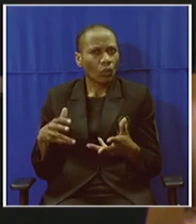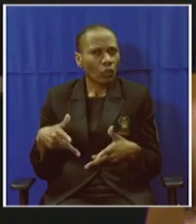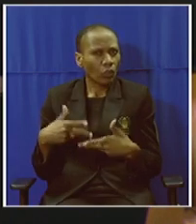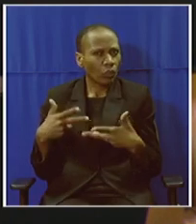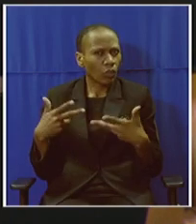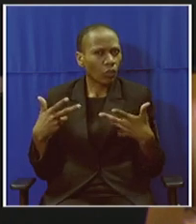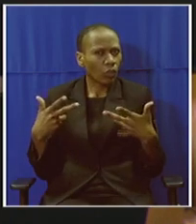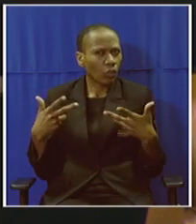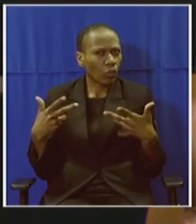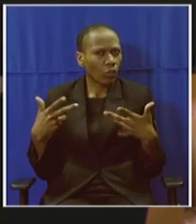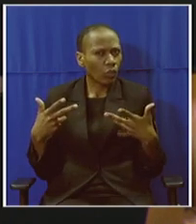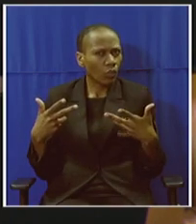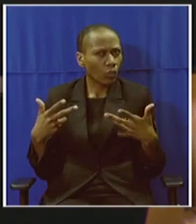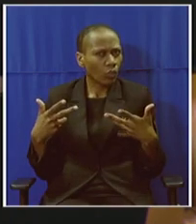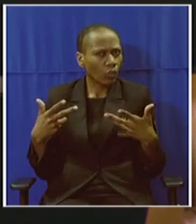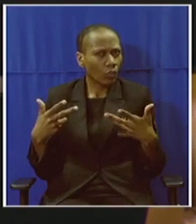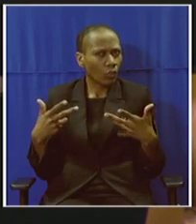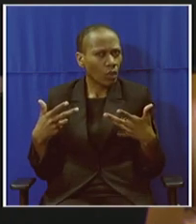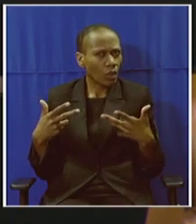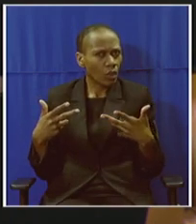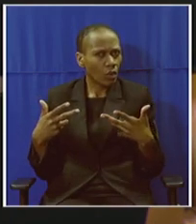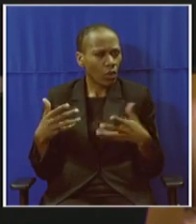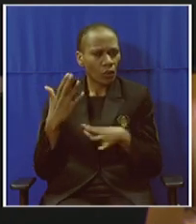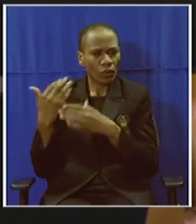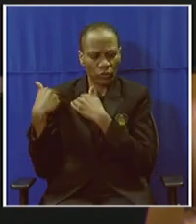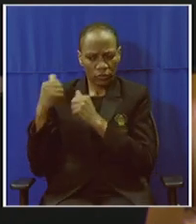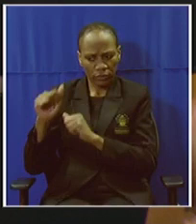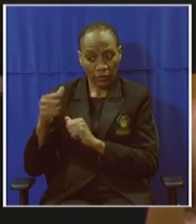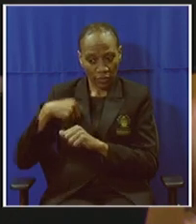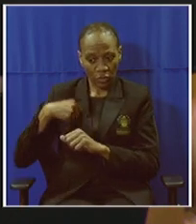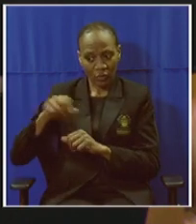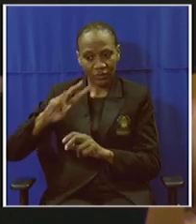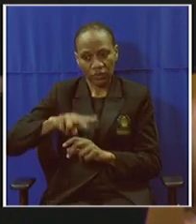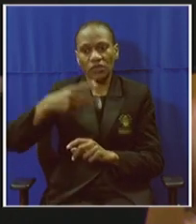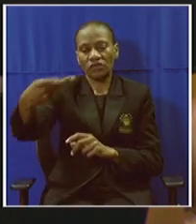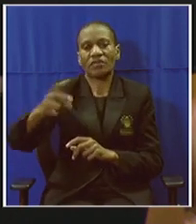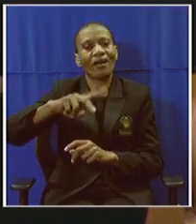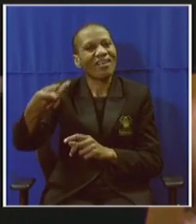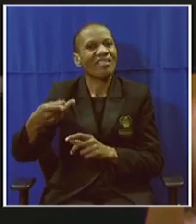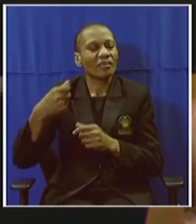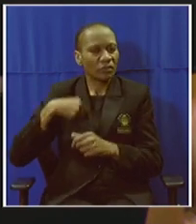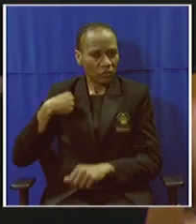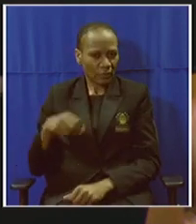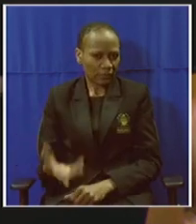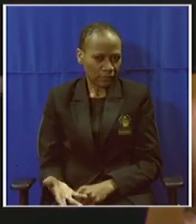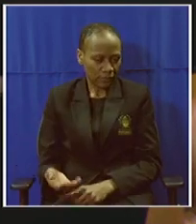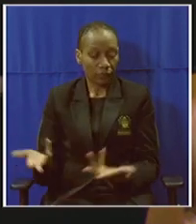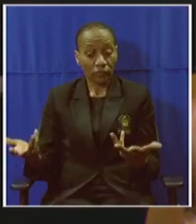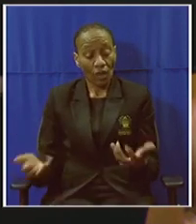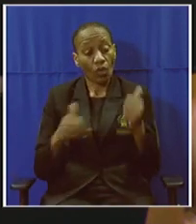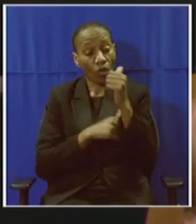still transferred to the other municipality. The officials from the municipality offices